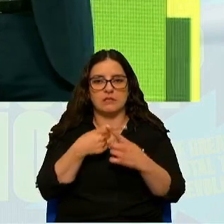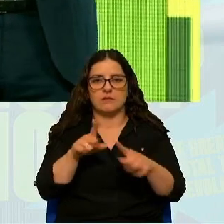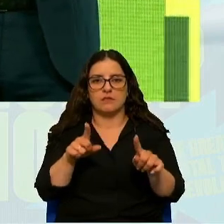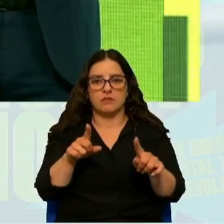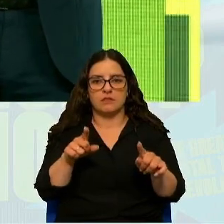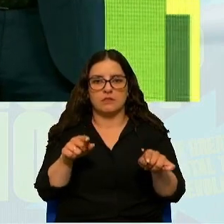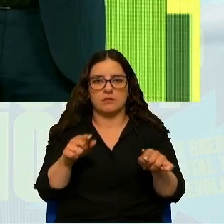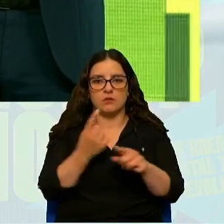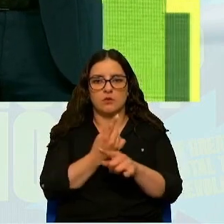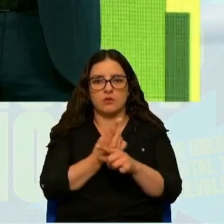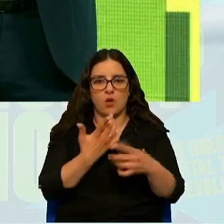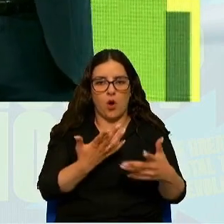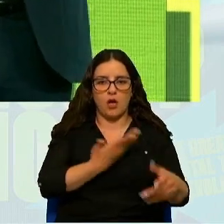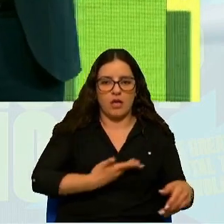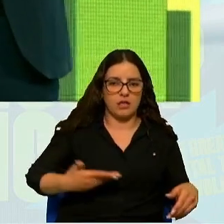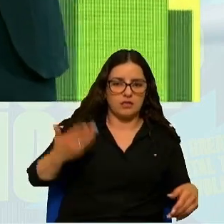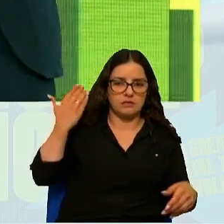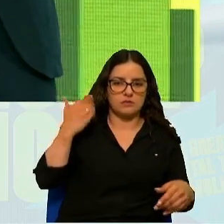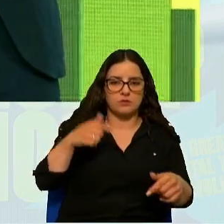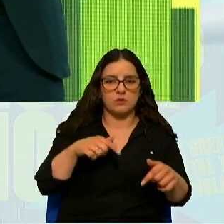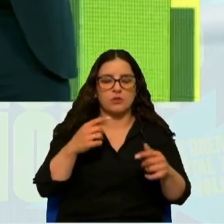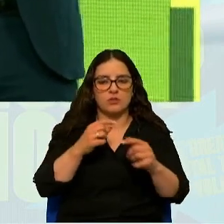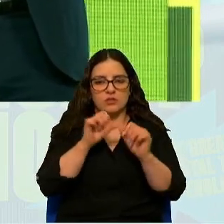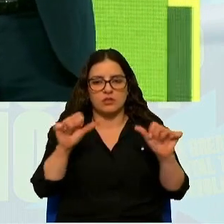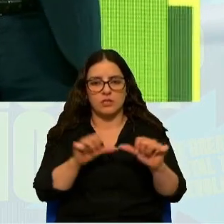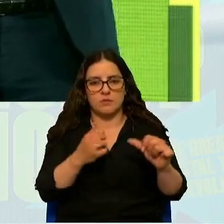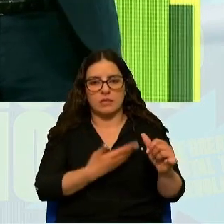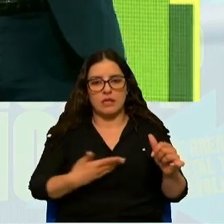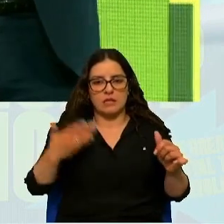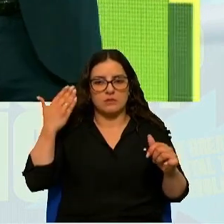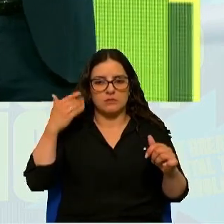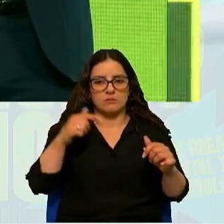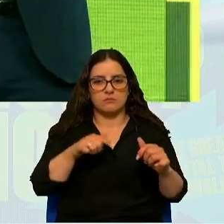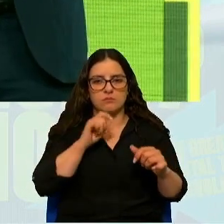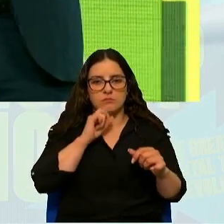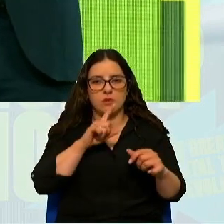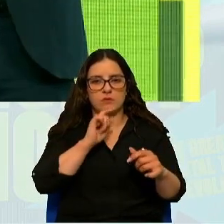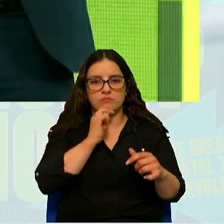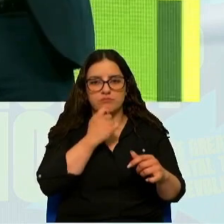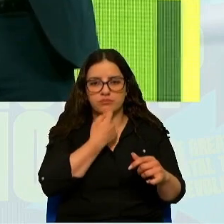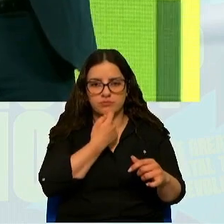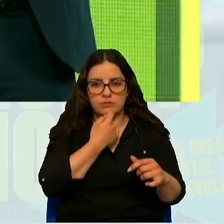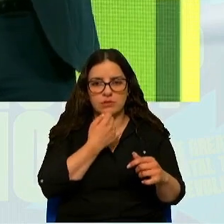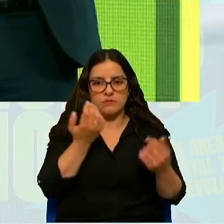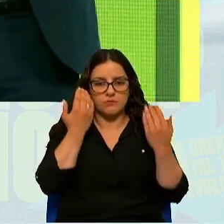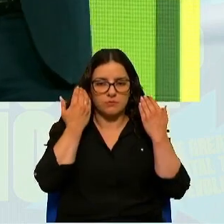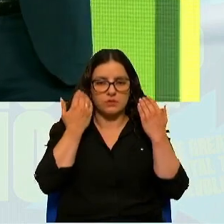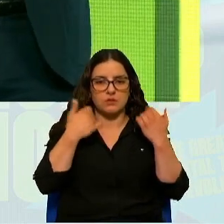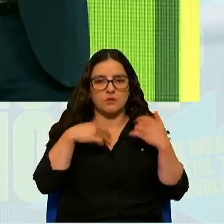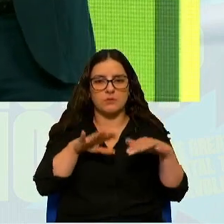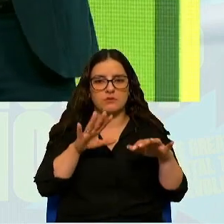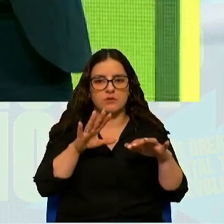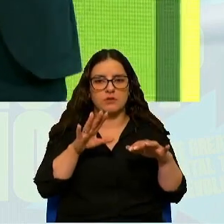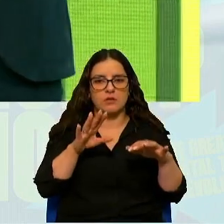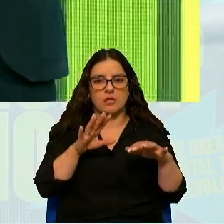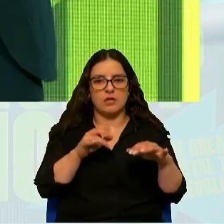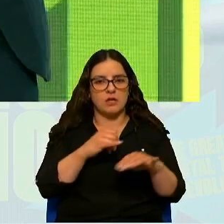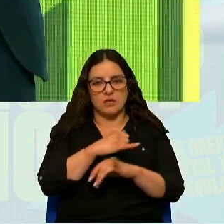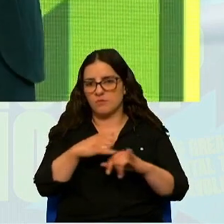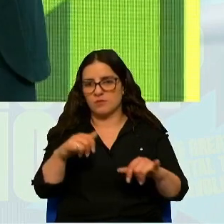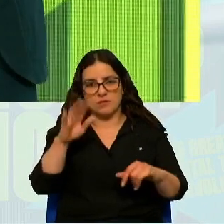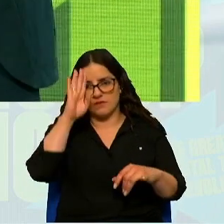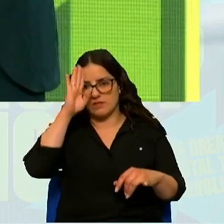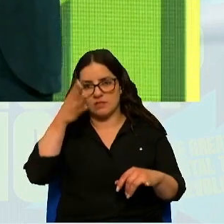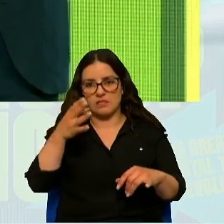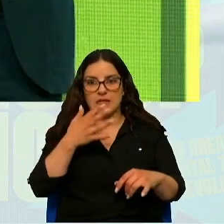can know that someone has been listening. Very different from a traditional one. We can encrypt information, but we have no way of